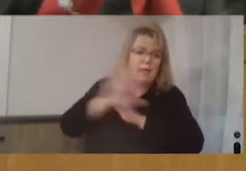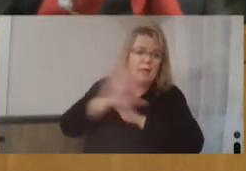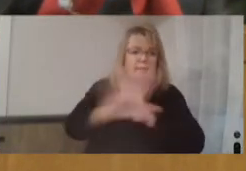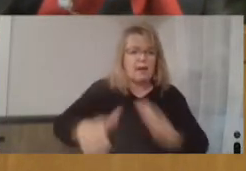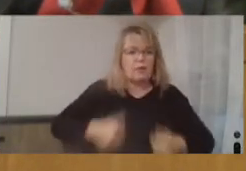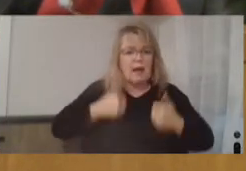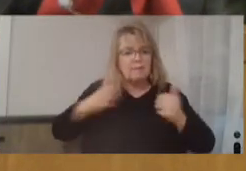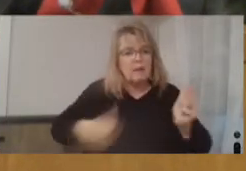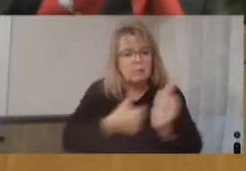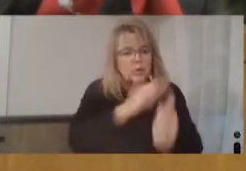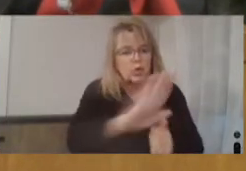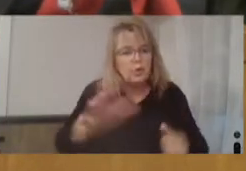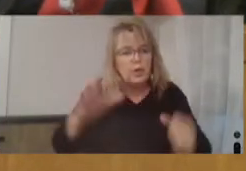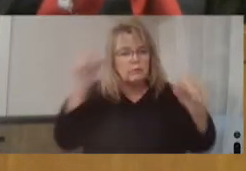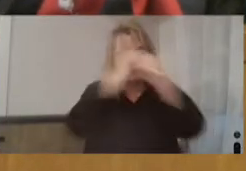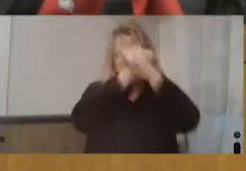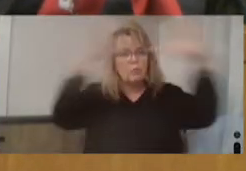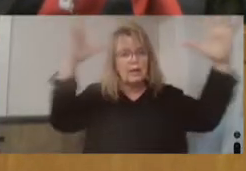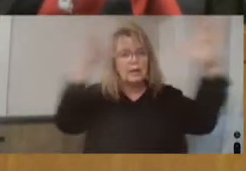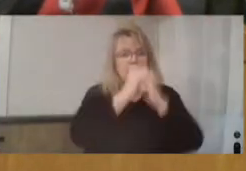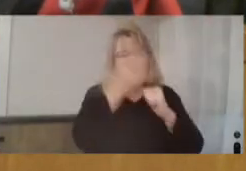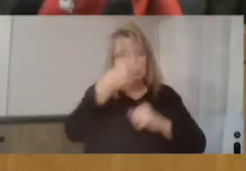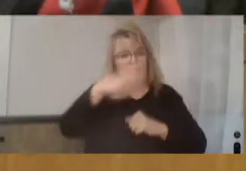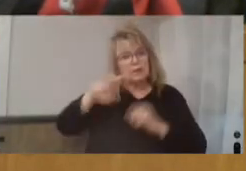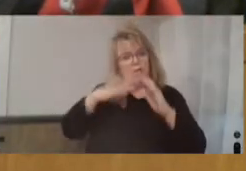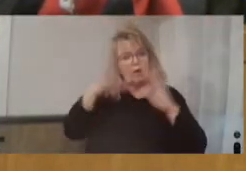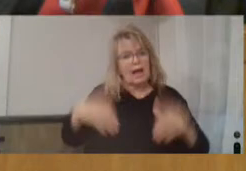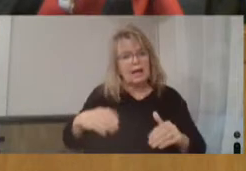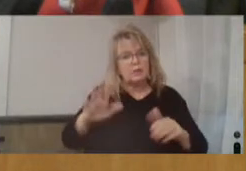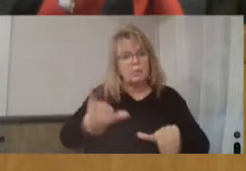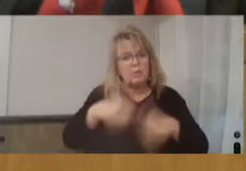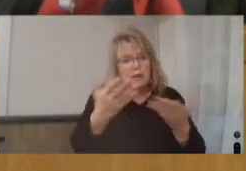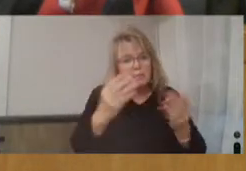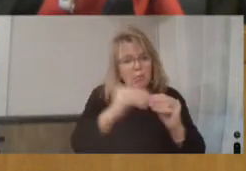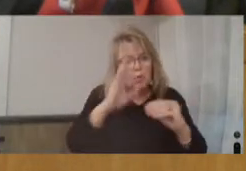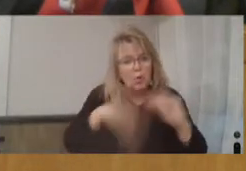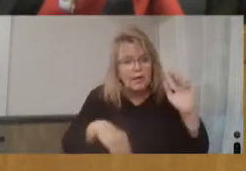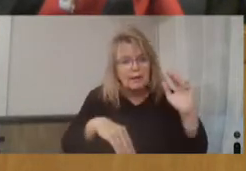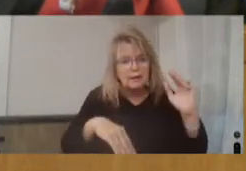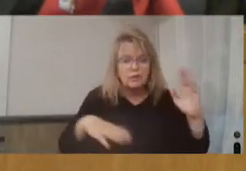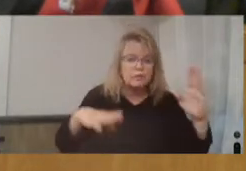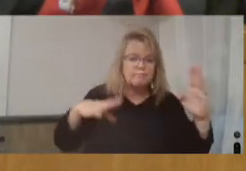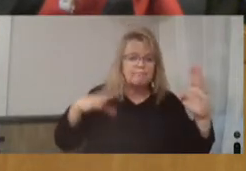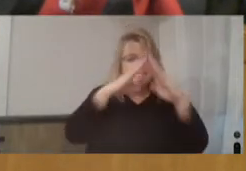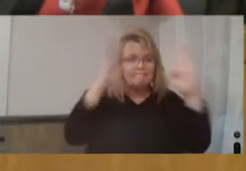dreams. Transitional housing provides more than just a roof over their heads.